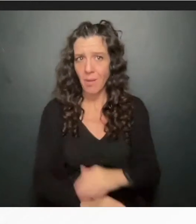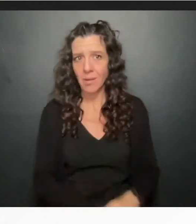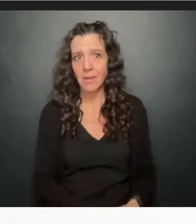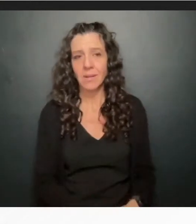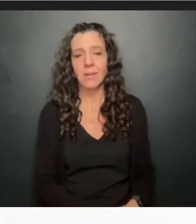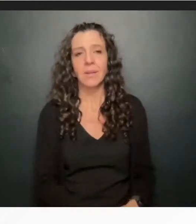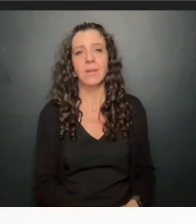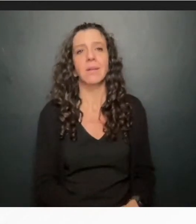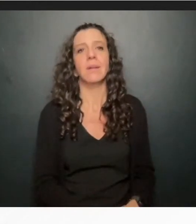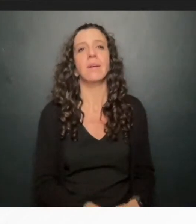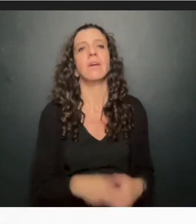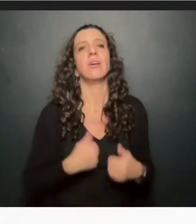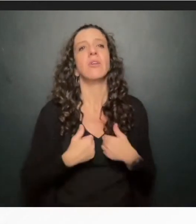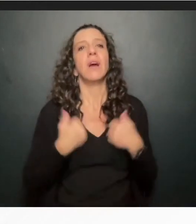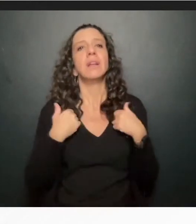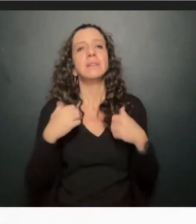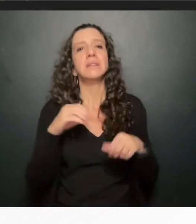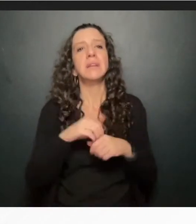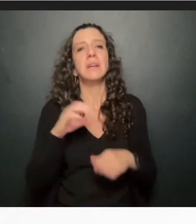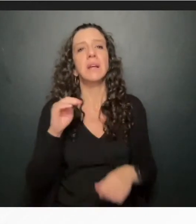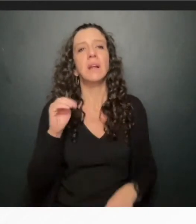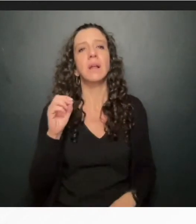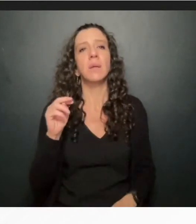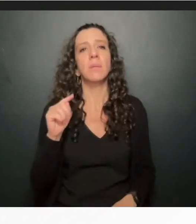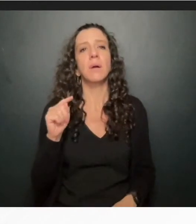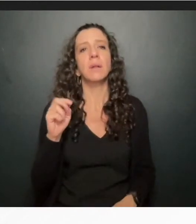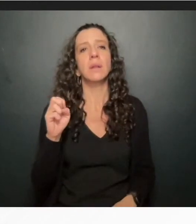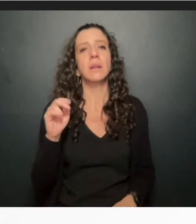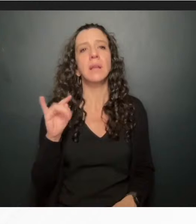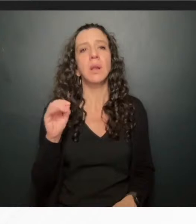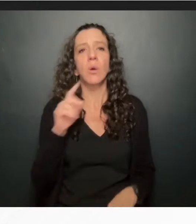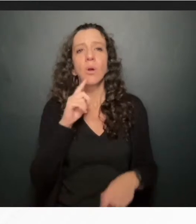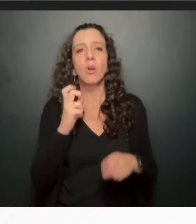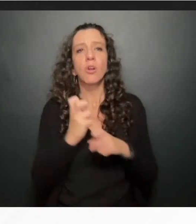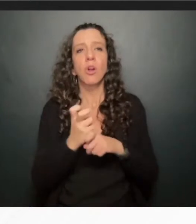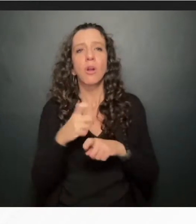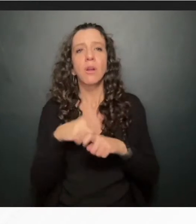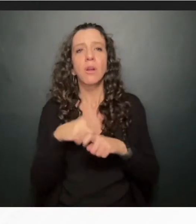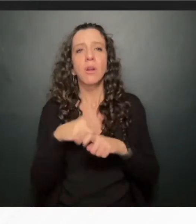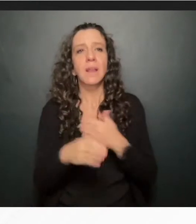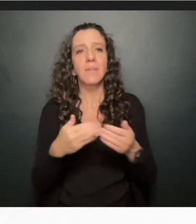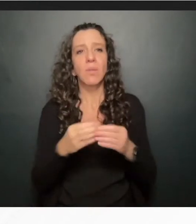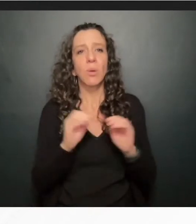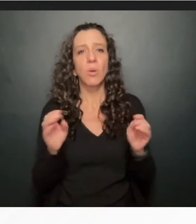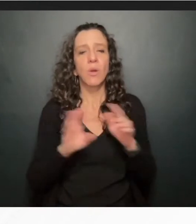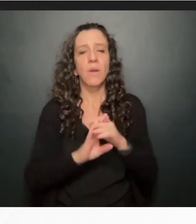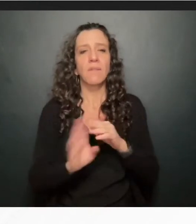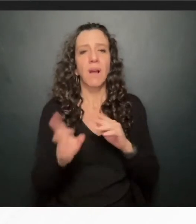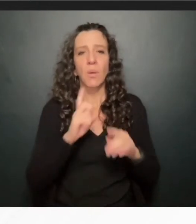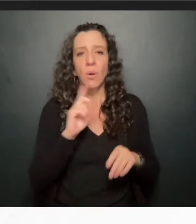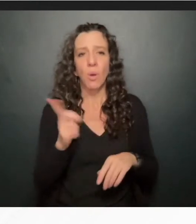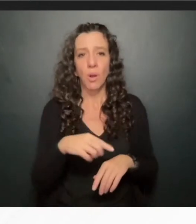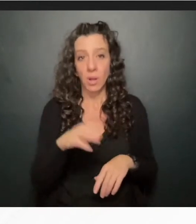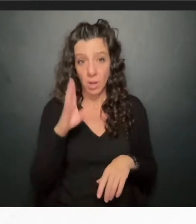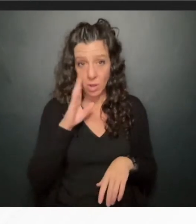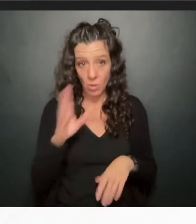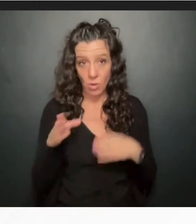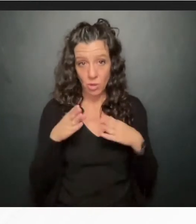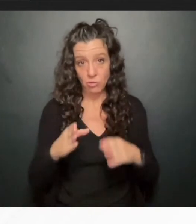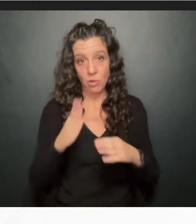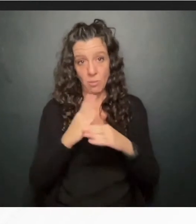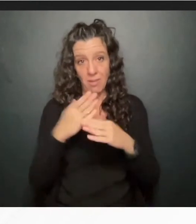Residents of Montanito are having trouble getting in even though there's no evacuation order. Will the roadblocks going